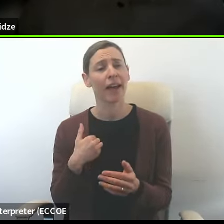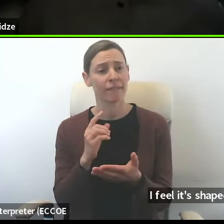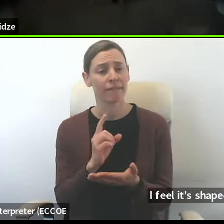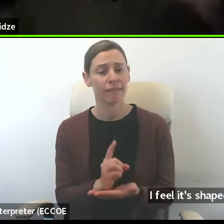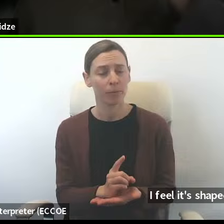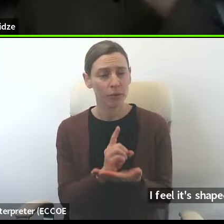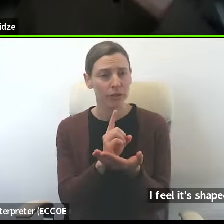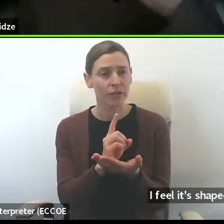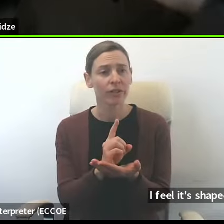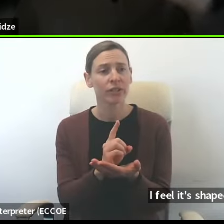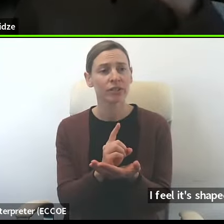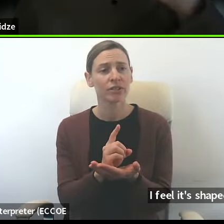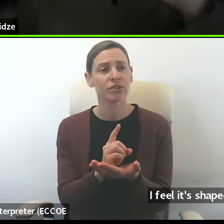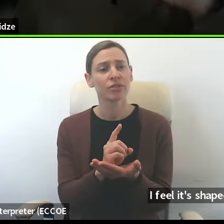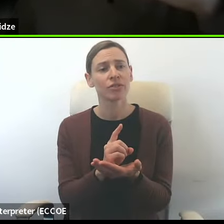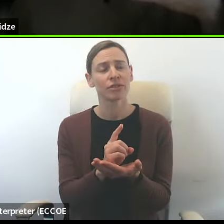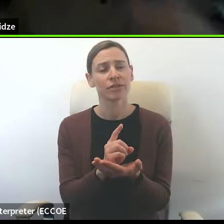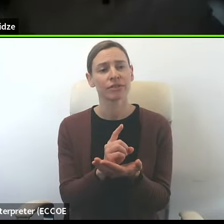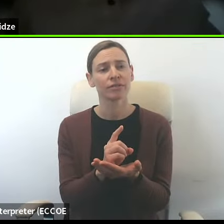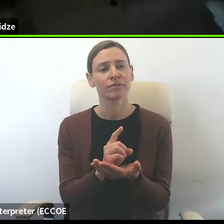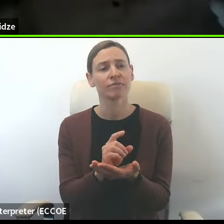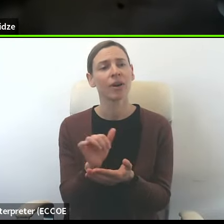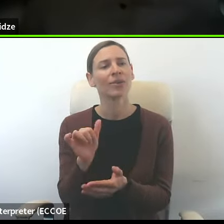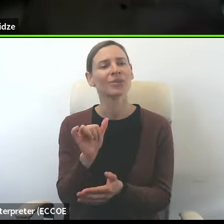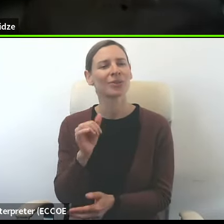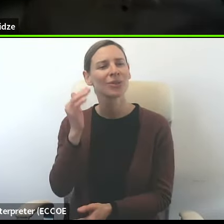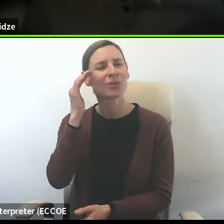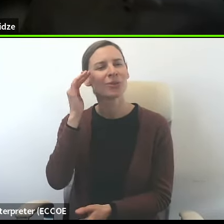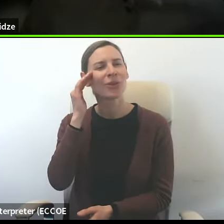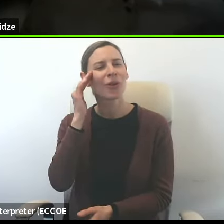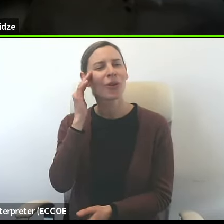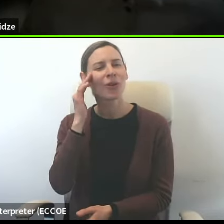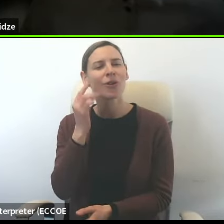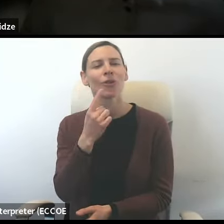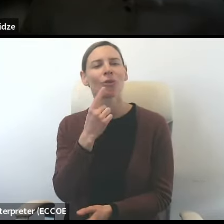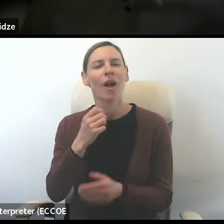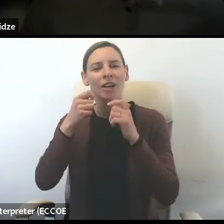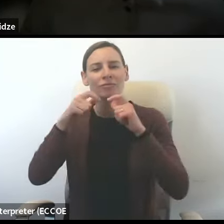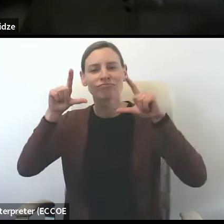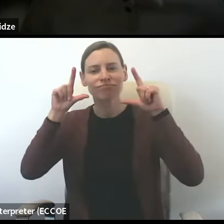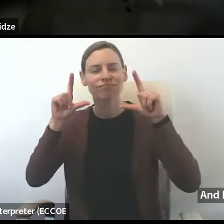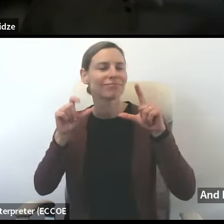and being kind of, when your face is red, it's not guilt.